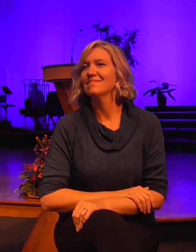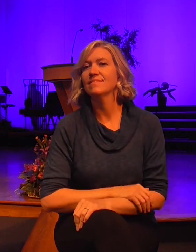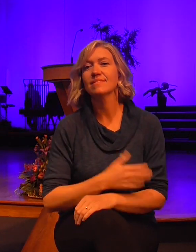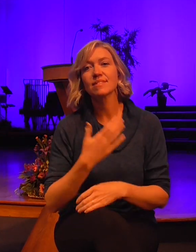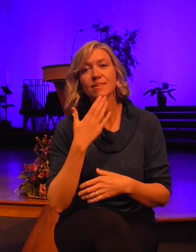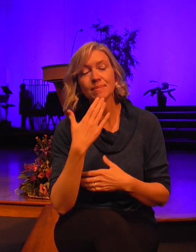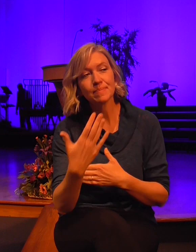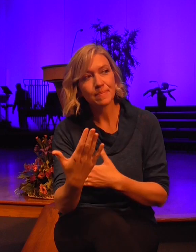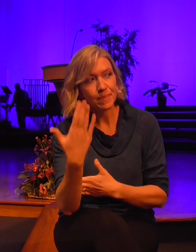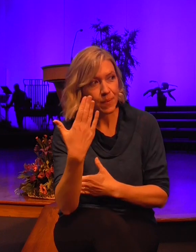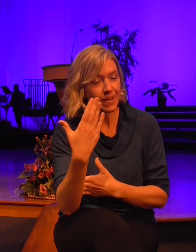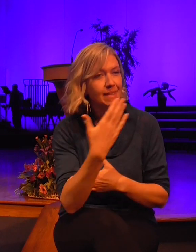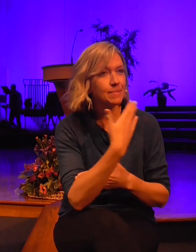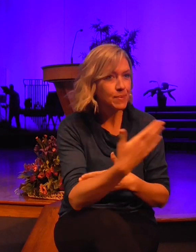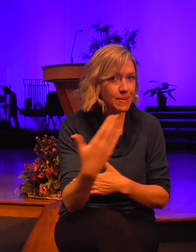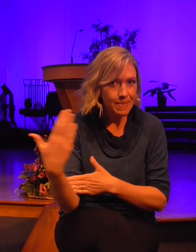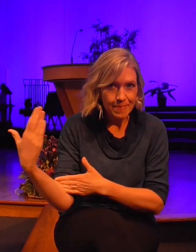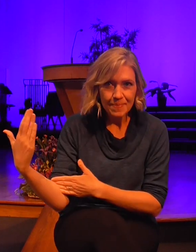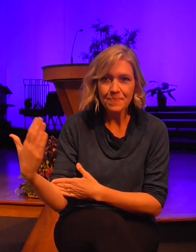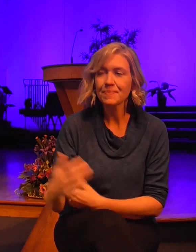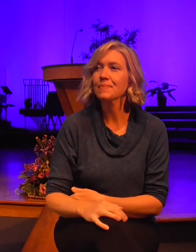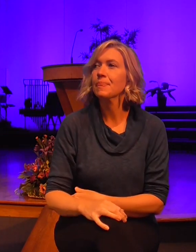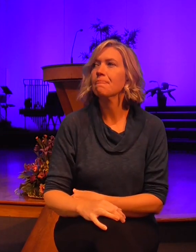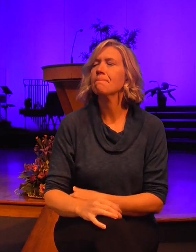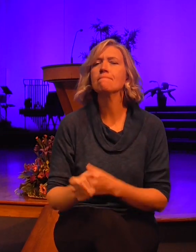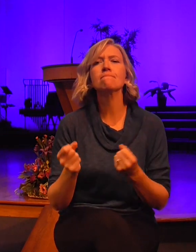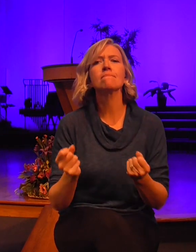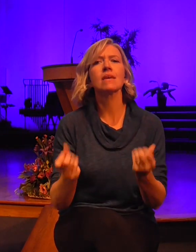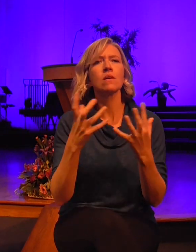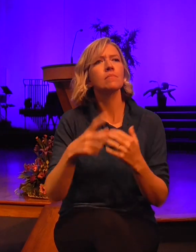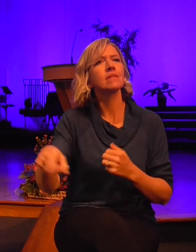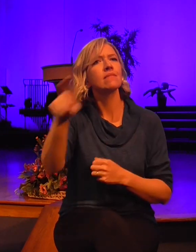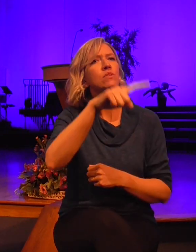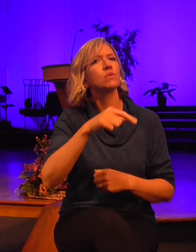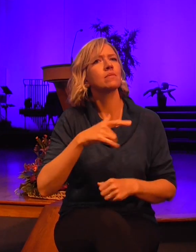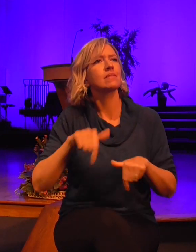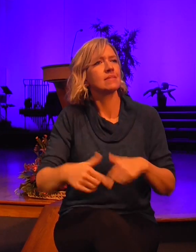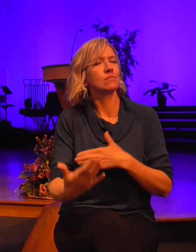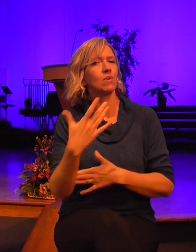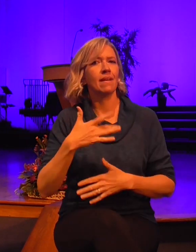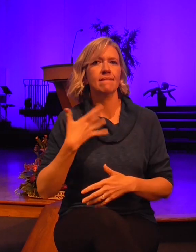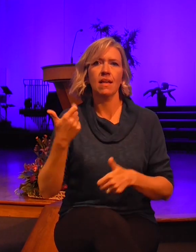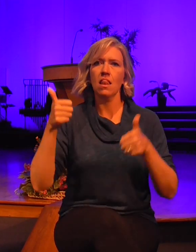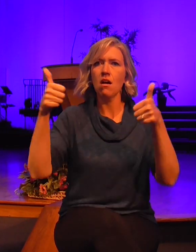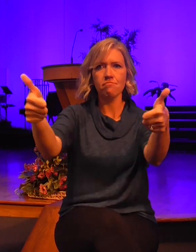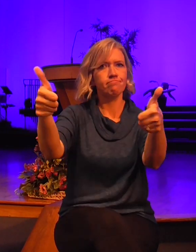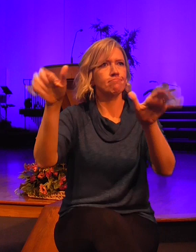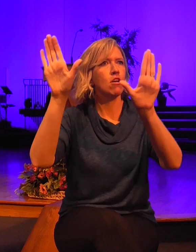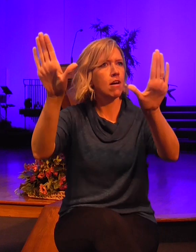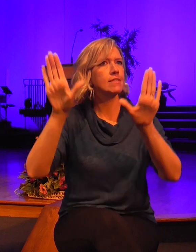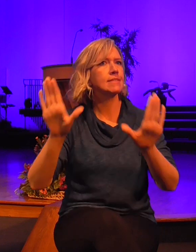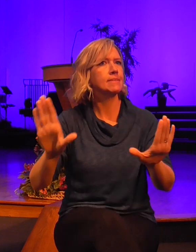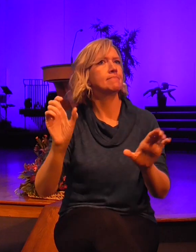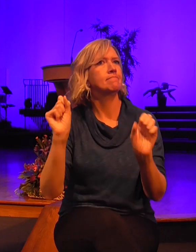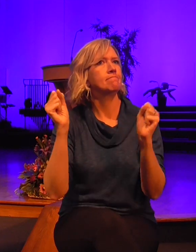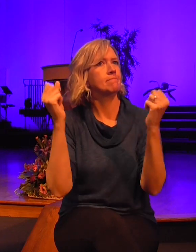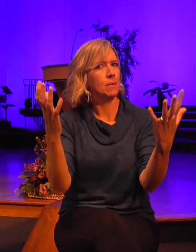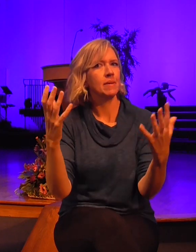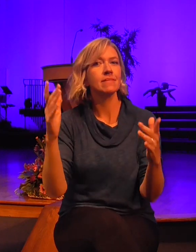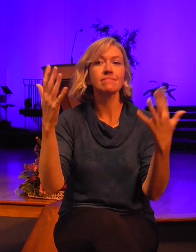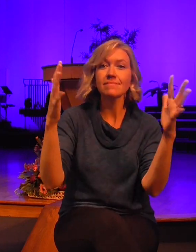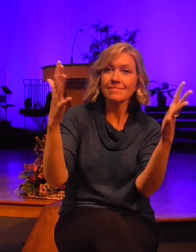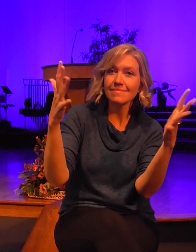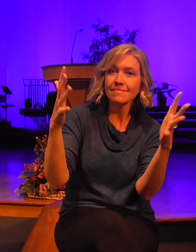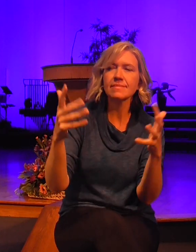Good morning, everybody. How many of you this morning are feeling awesome? Woo! Let's hear it from